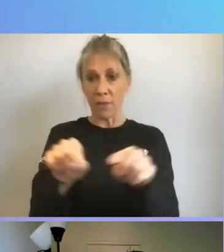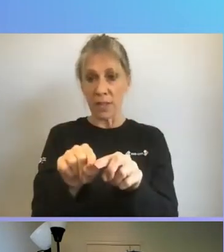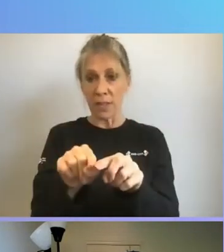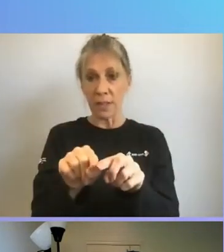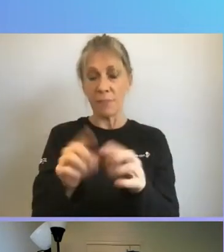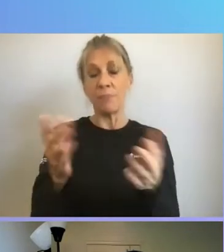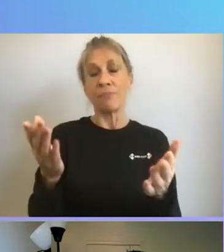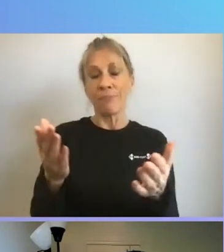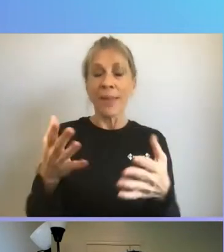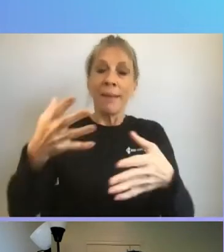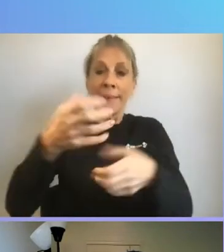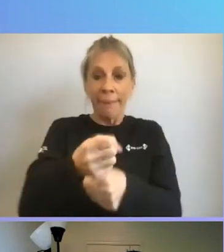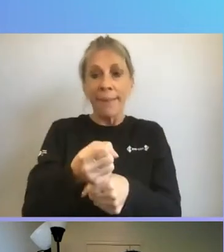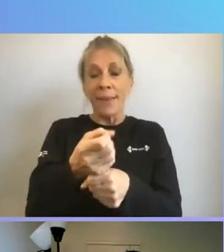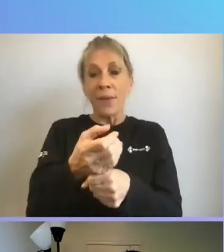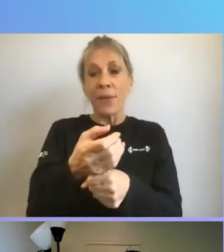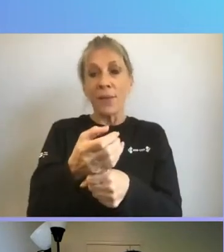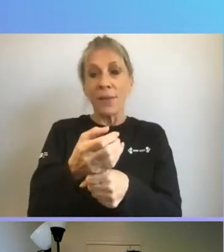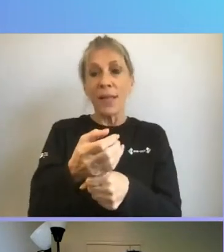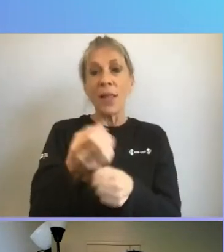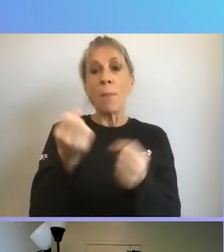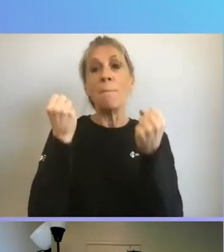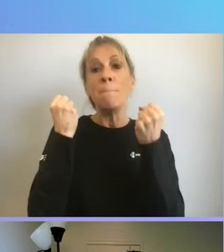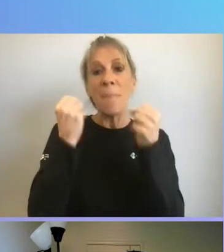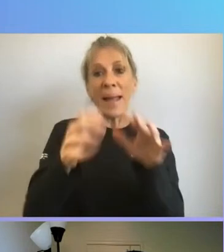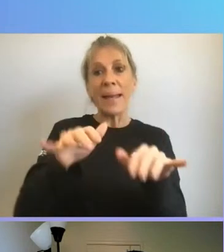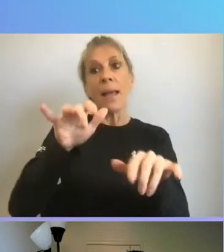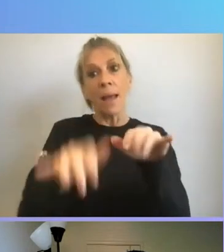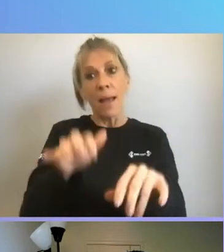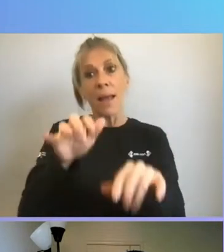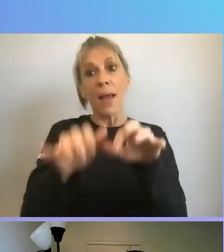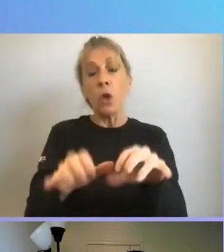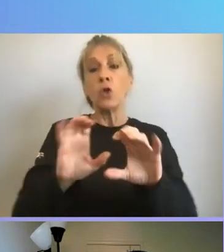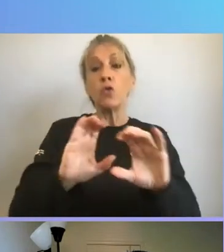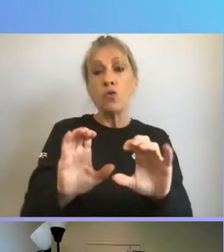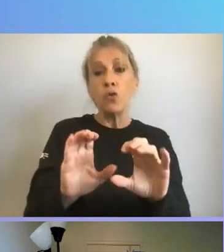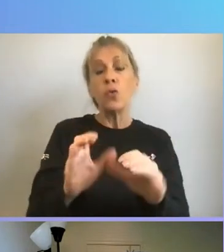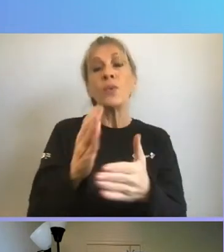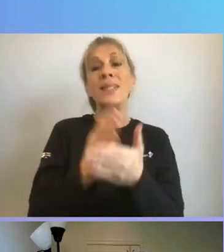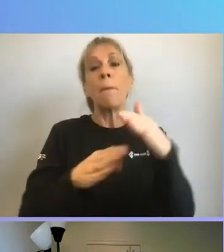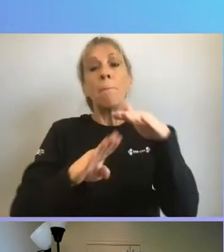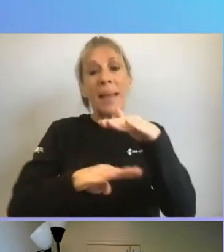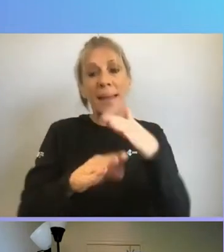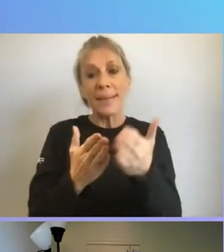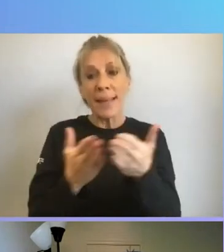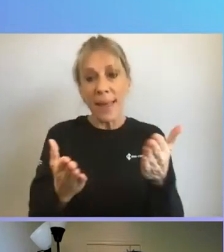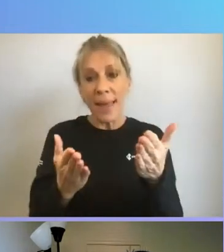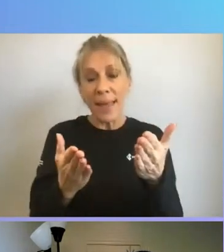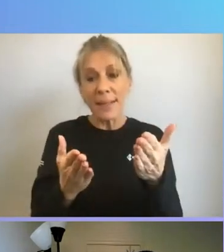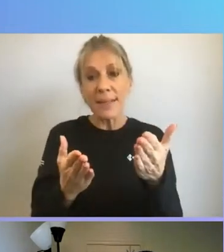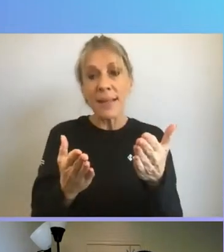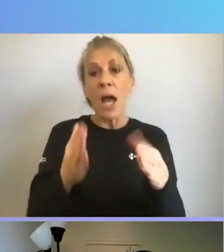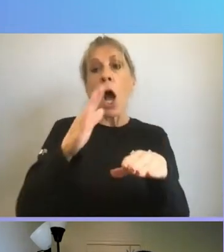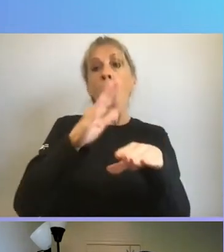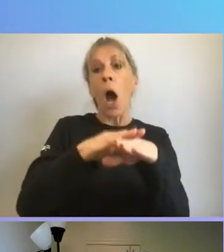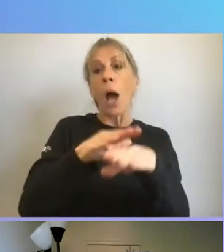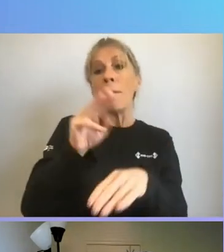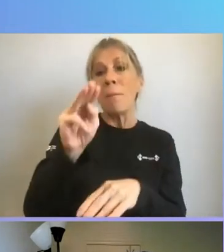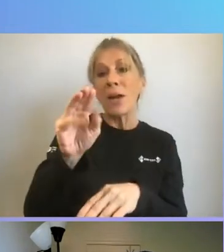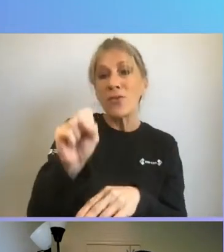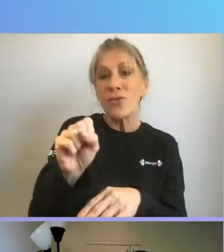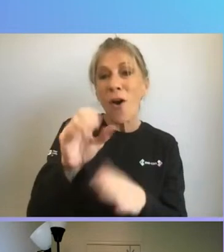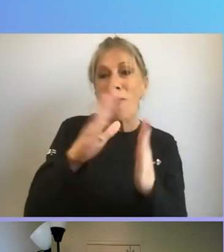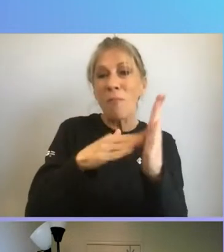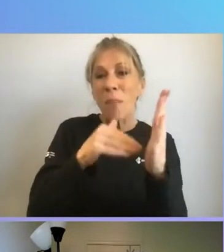story short is that it's a lot of keyboard presses just to do some pretty basic stuff on a Microsoft Paint, which is supposed to be